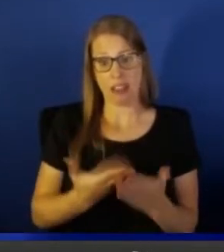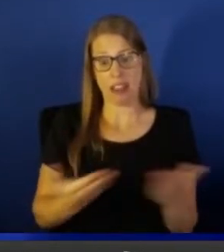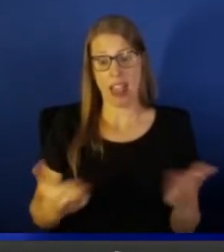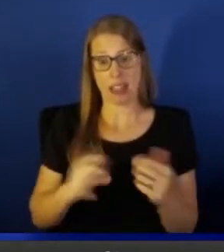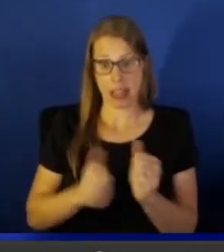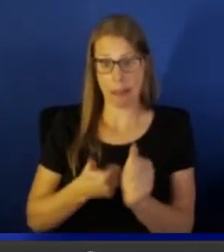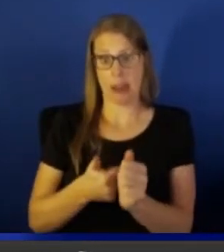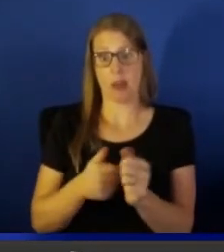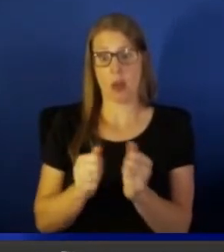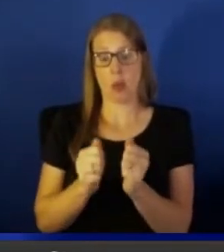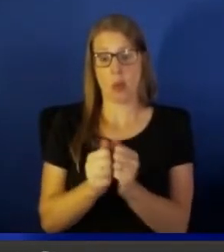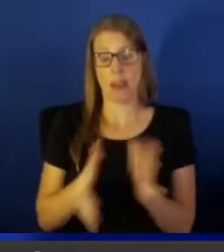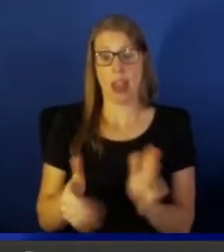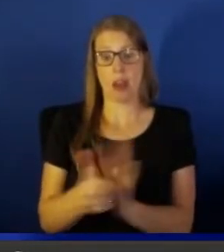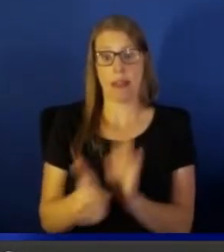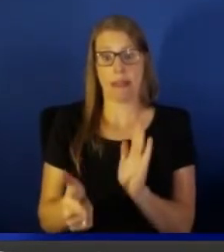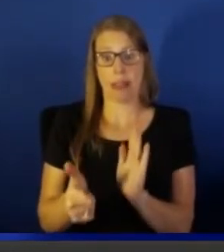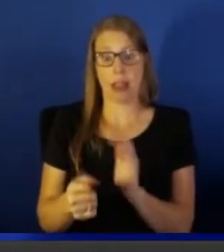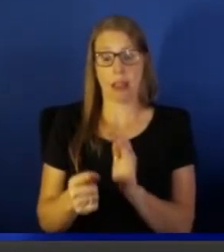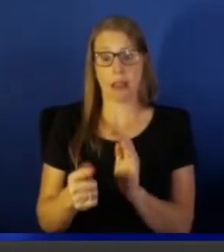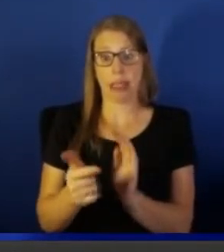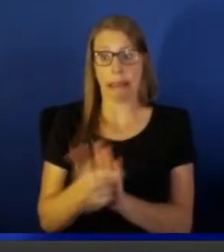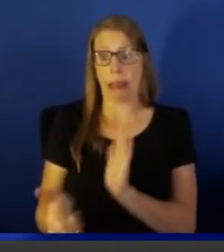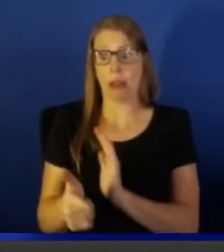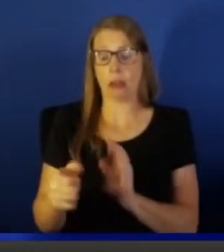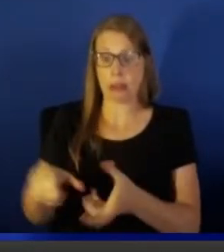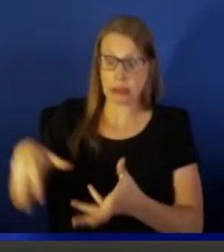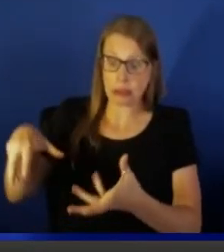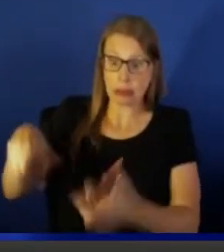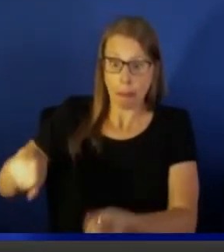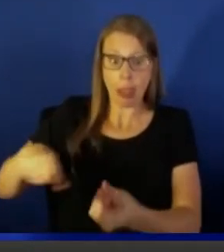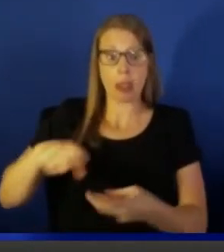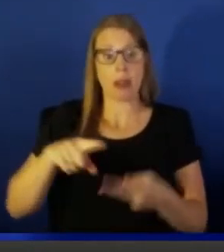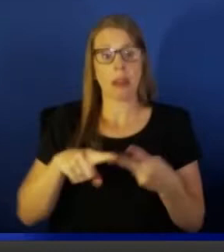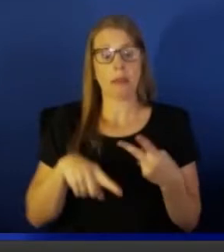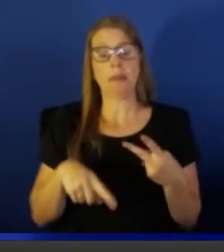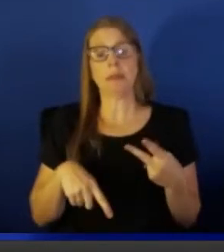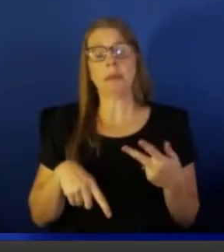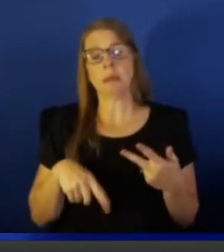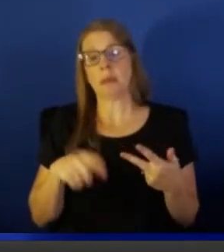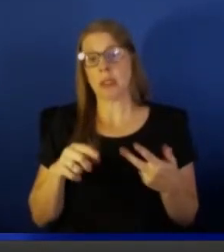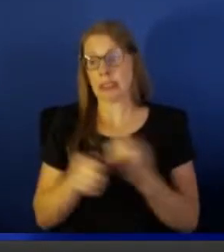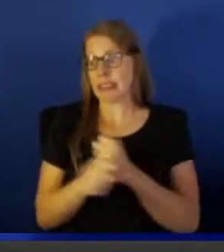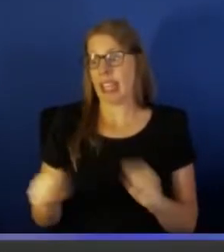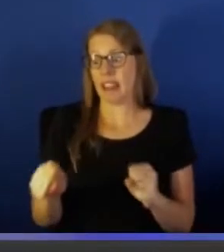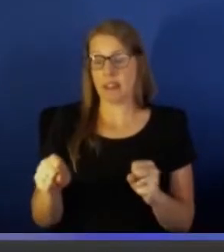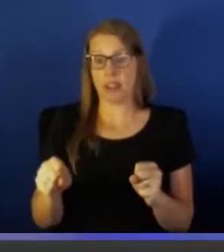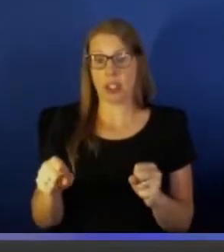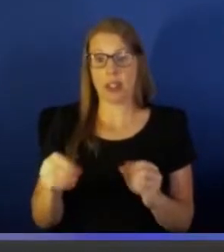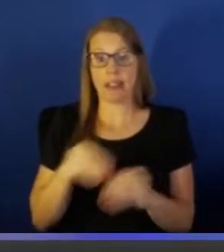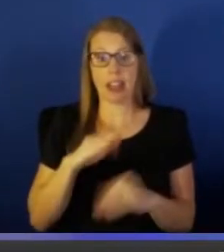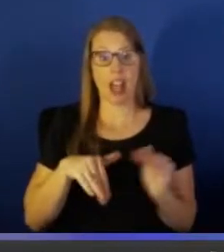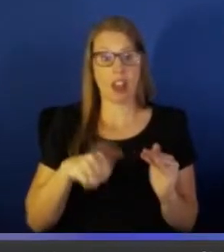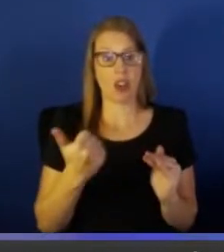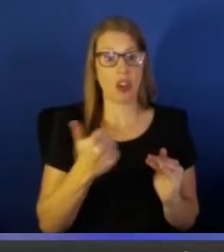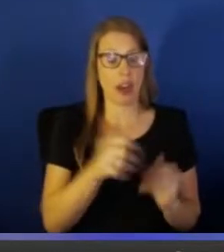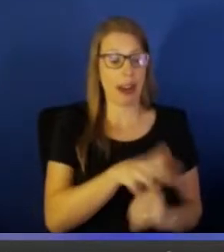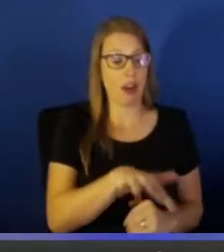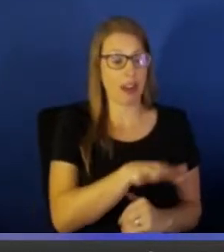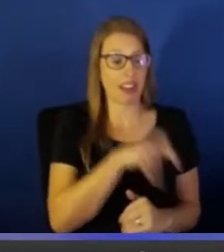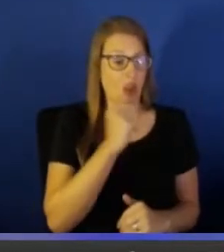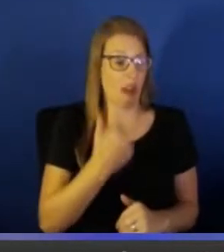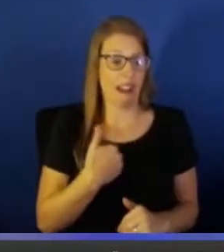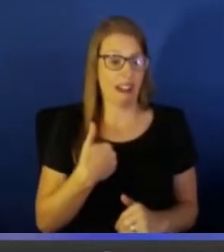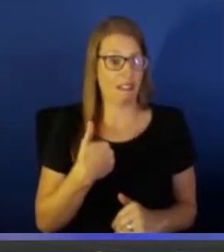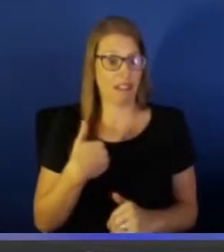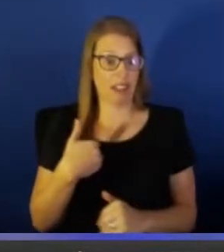illegal dumping, with good lighting, with so much more, often are safer as compared to areas that don't. Dr. Jones, what can you add to that? Yeah, absolutely.